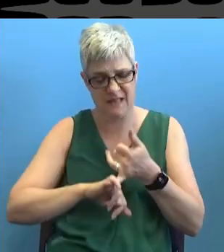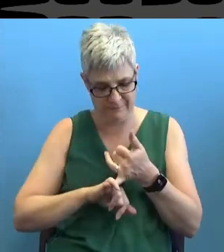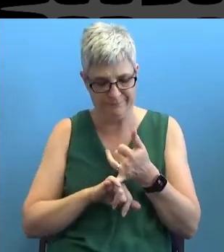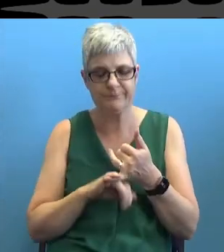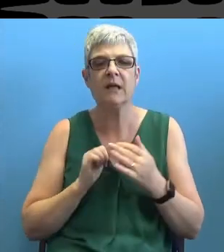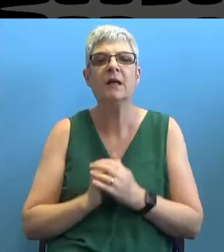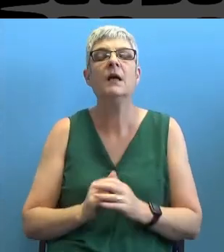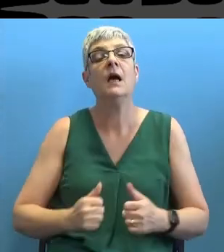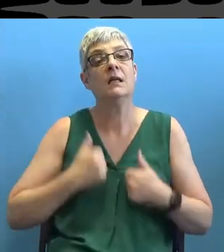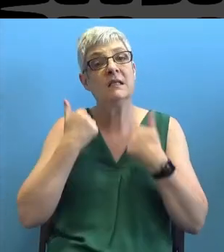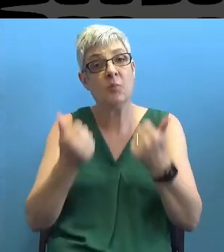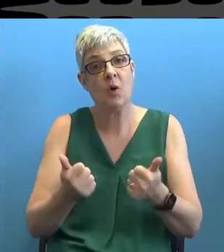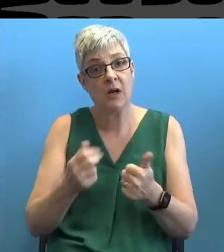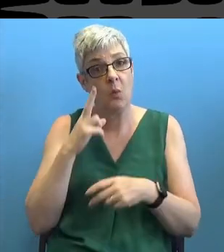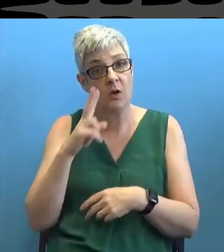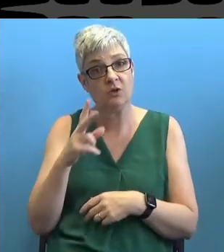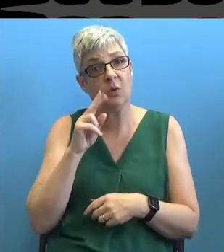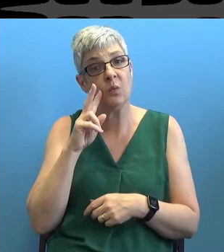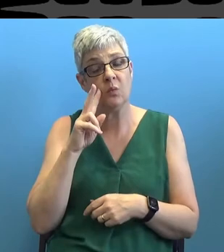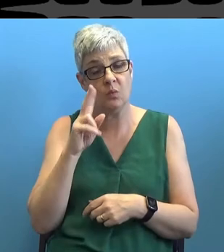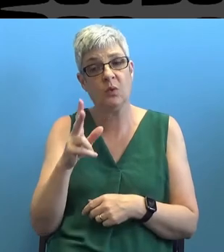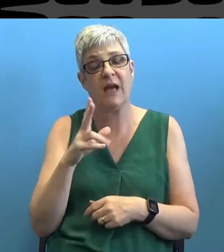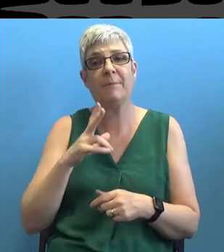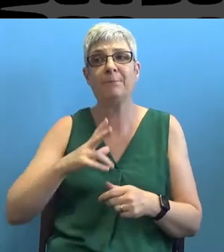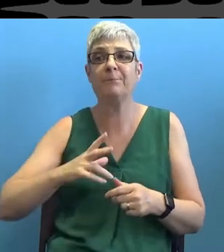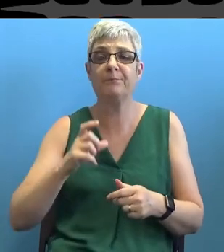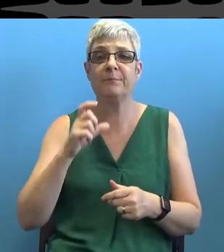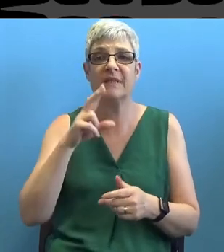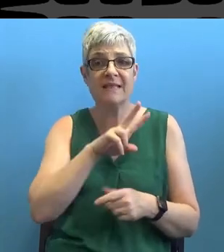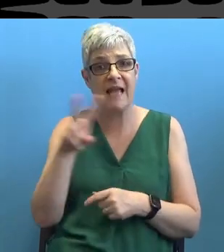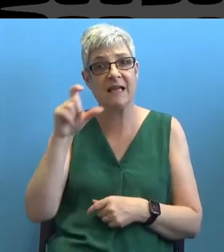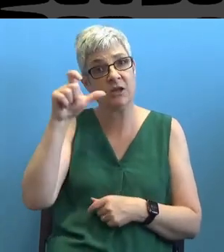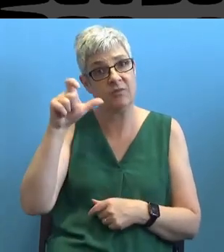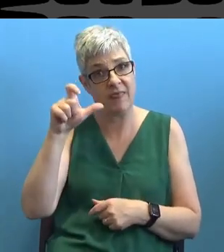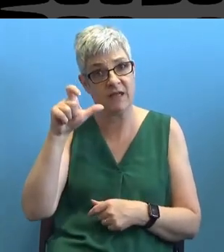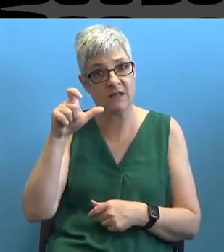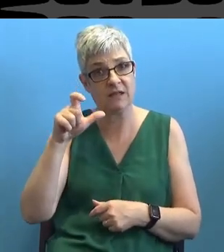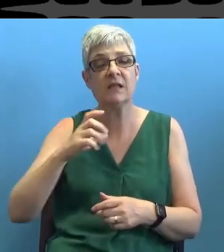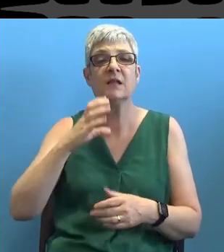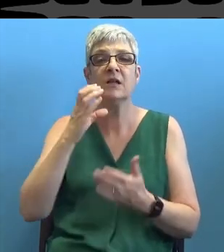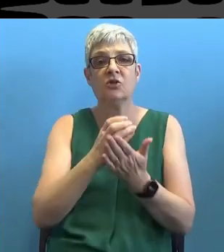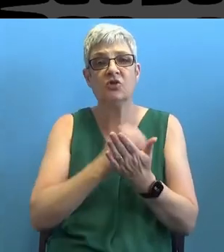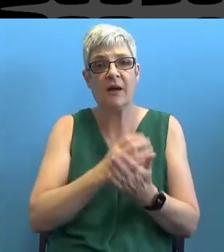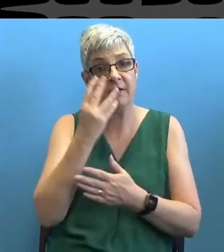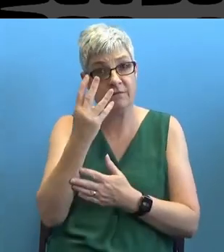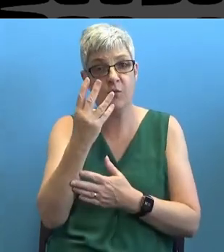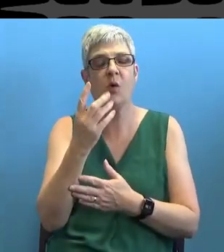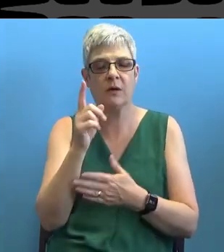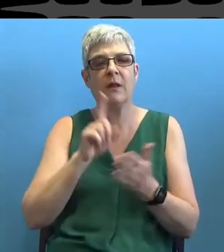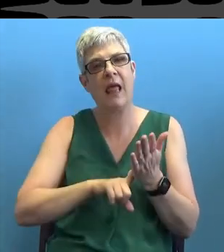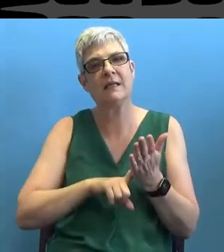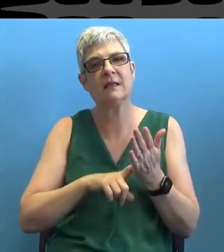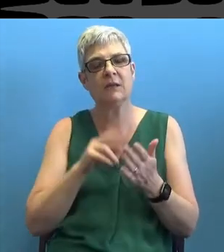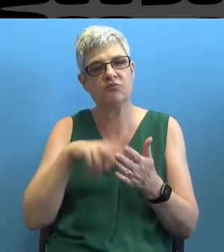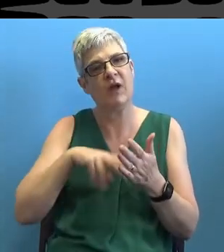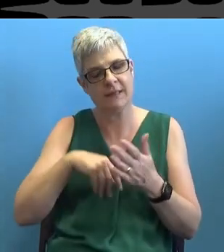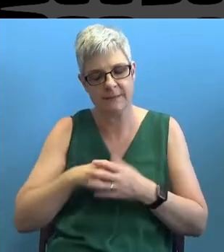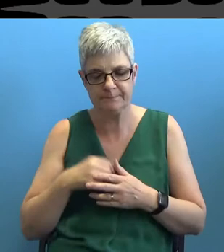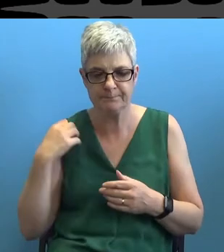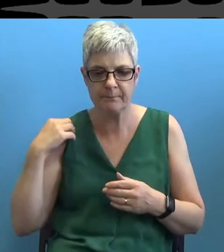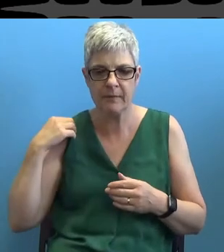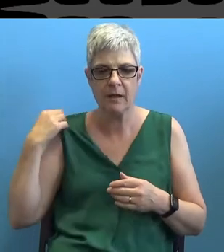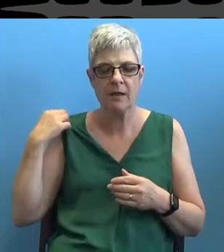that Leslie read to us early in the service. In coming weeks, Martin Russell and John Collard and